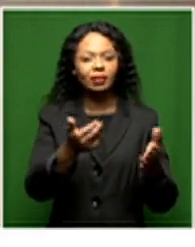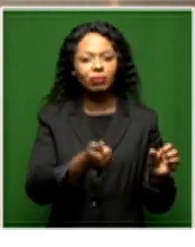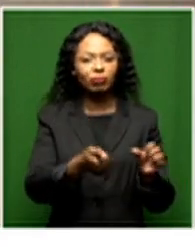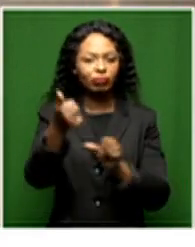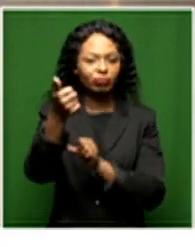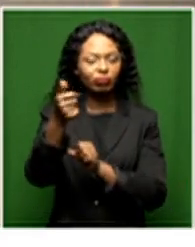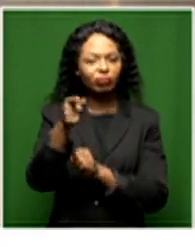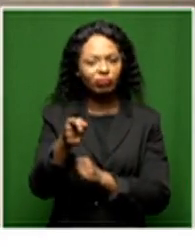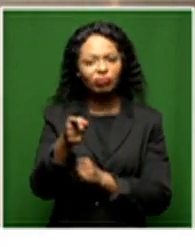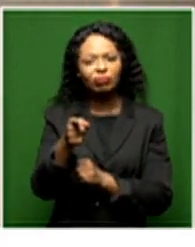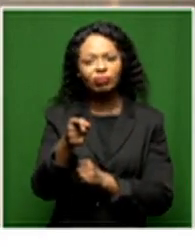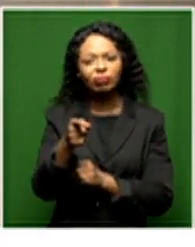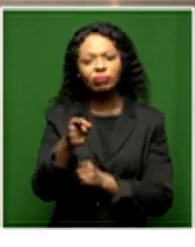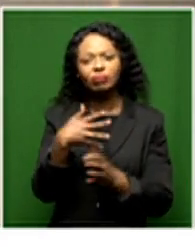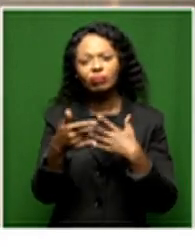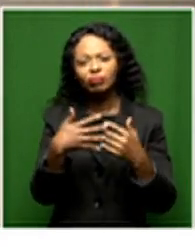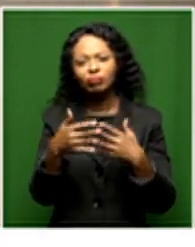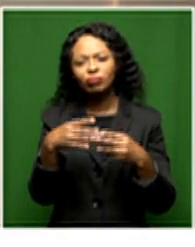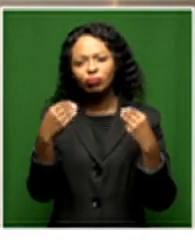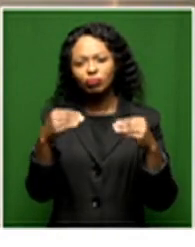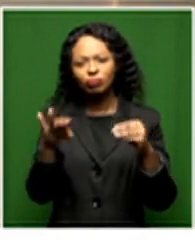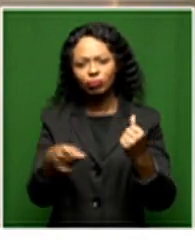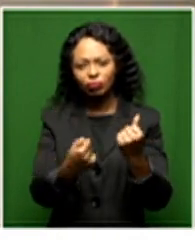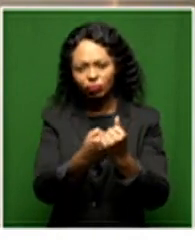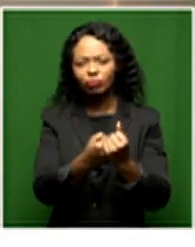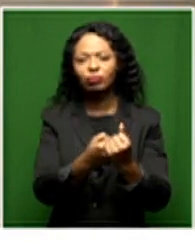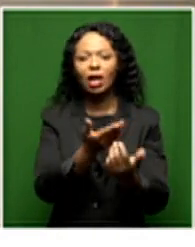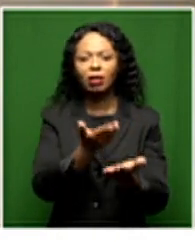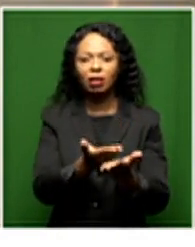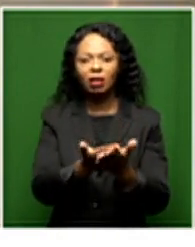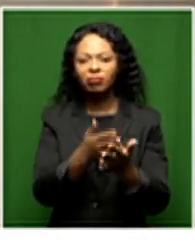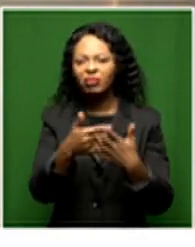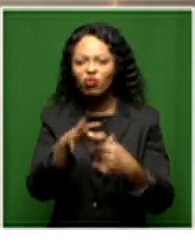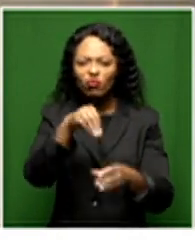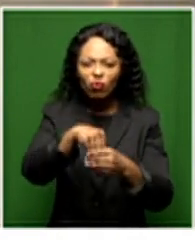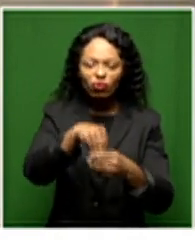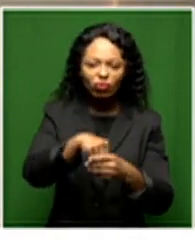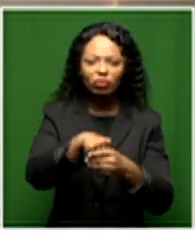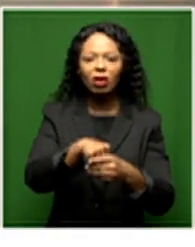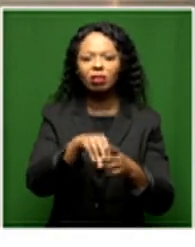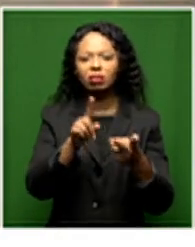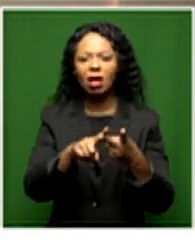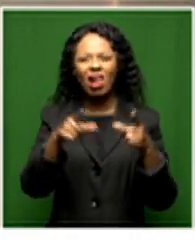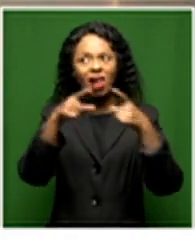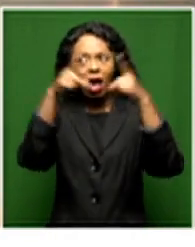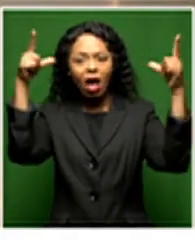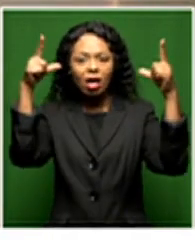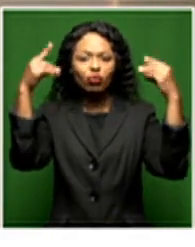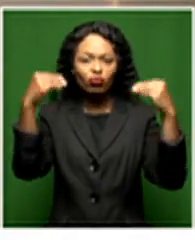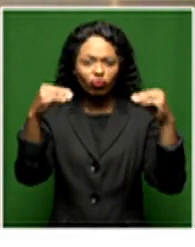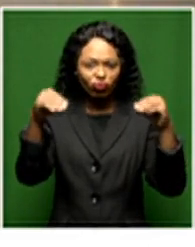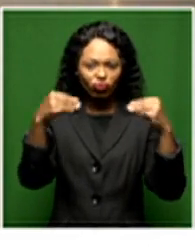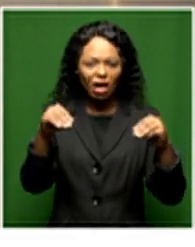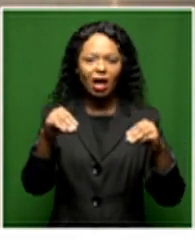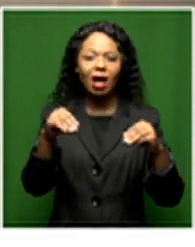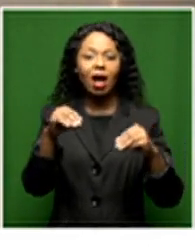support for any business in the world. So if you think about, for example, when you need to contact a large corporation and you're talking about